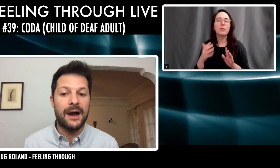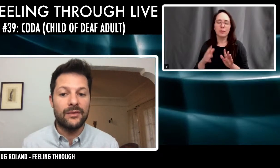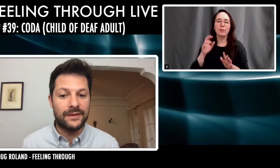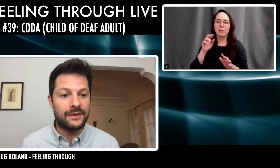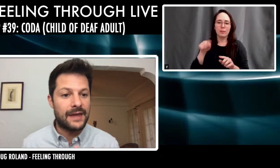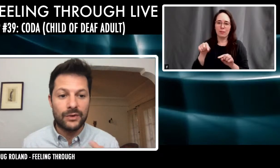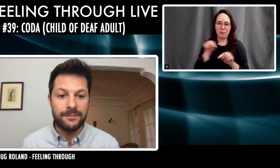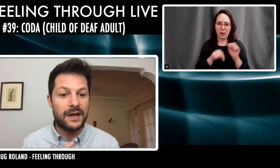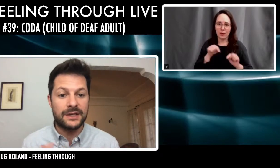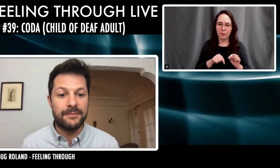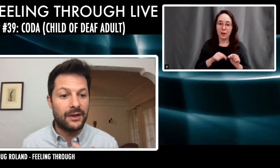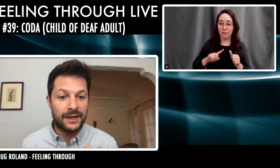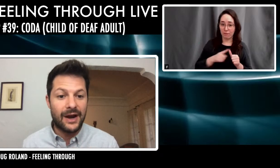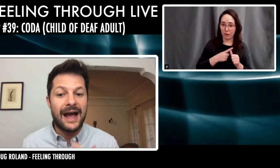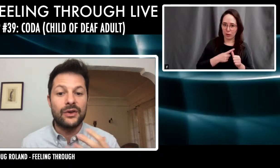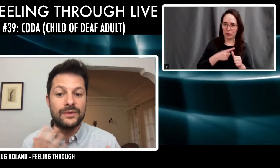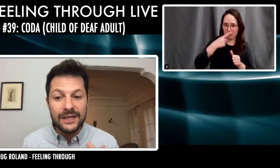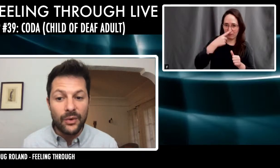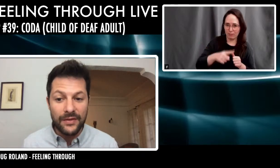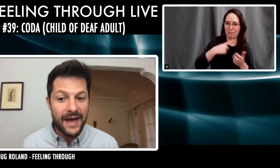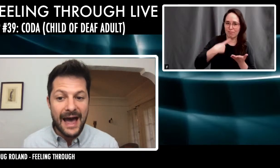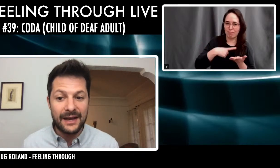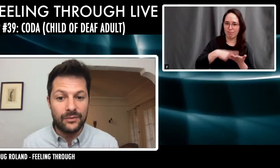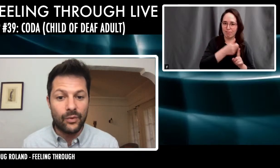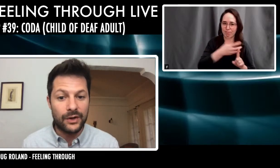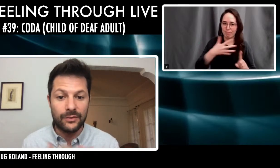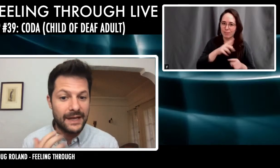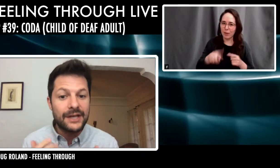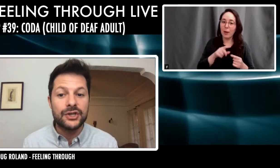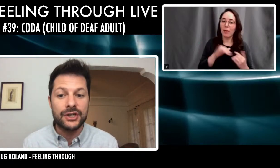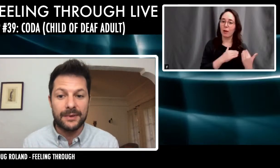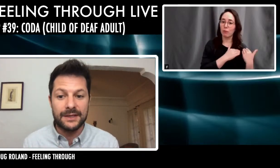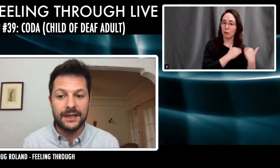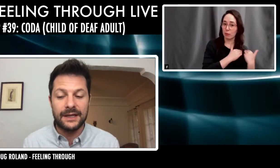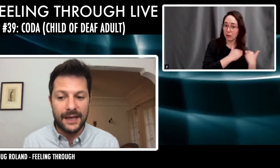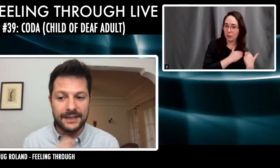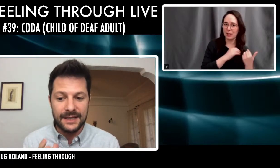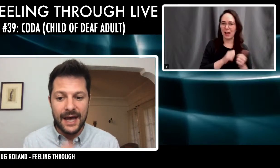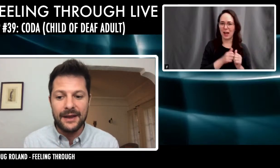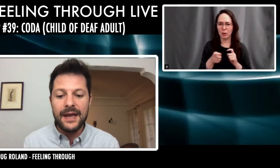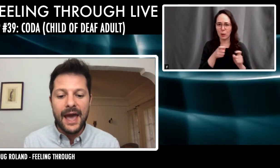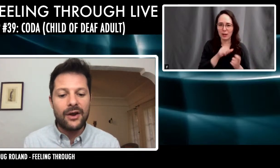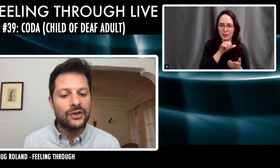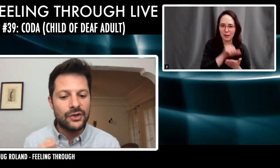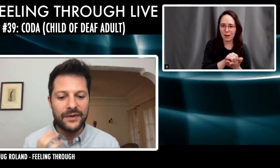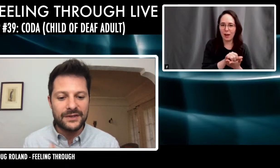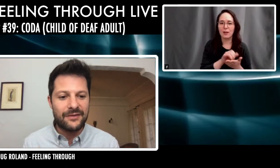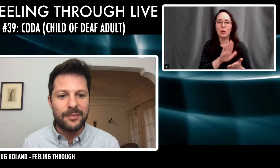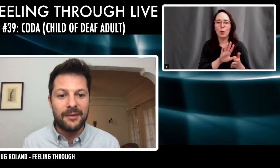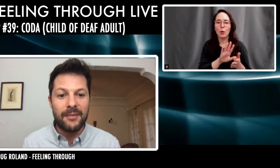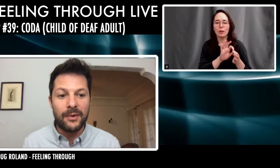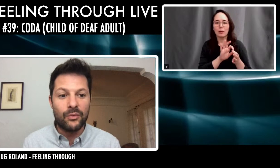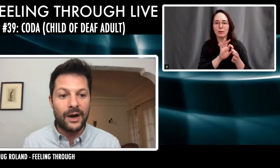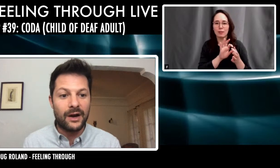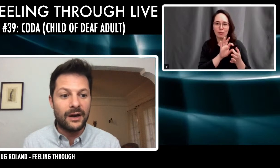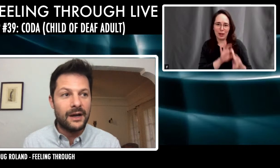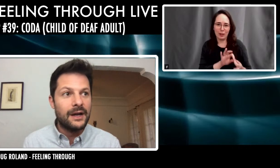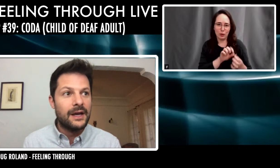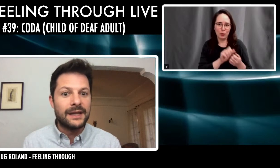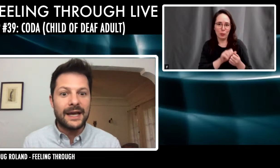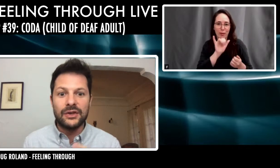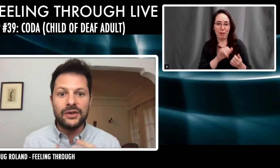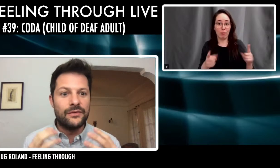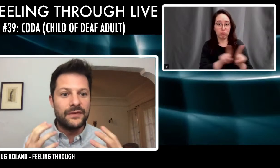talk about that responsibility or how you deal with that and what your relationship is to like to that. And also if there's ever been a moment where